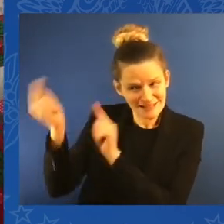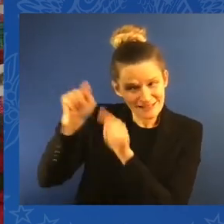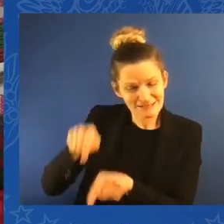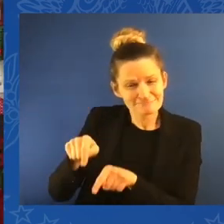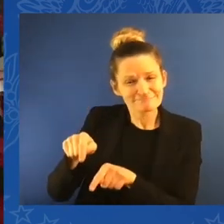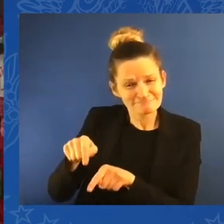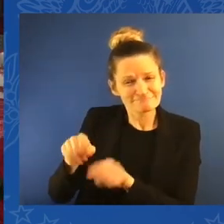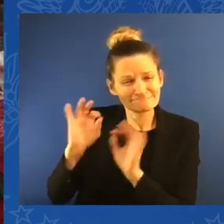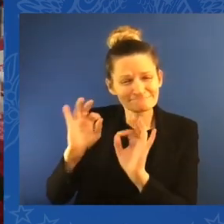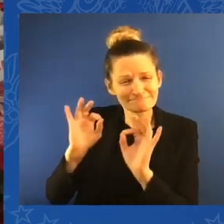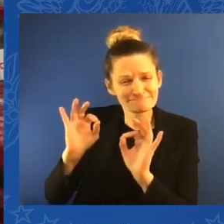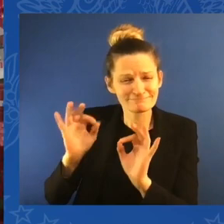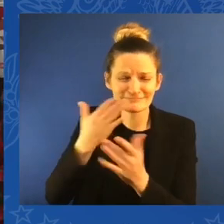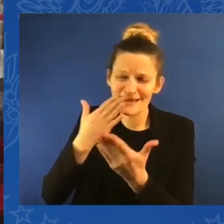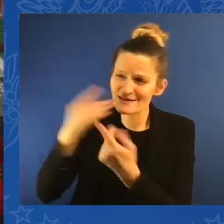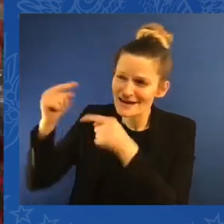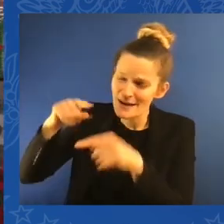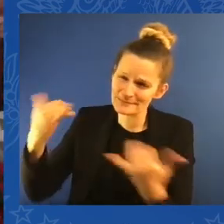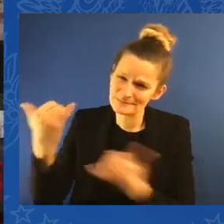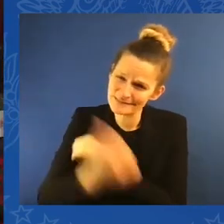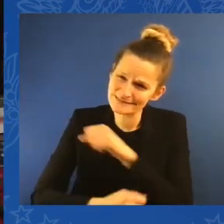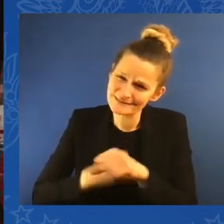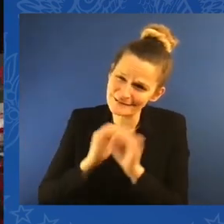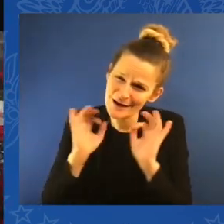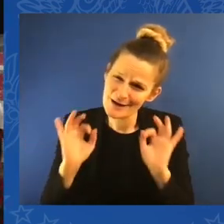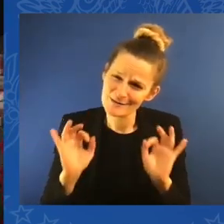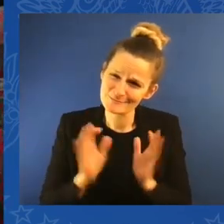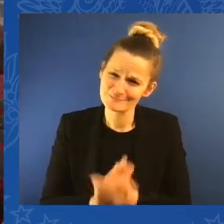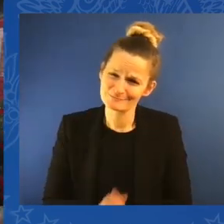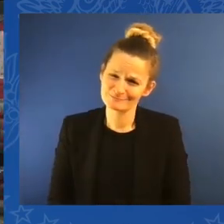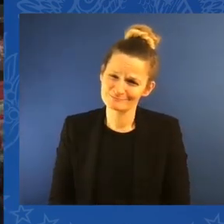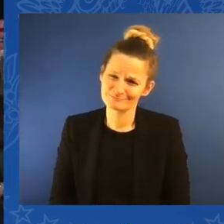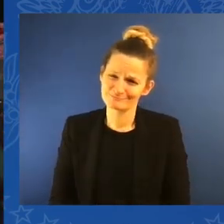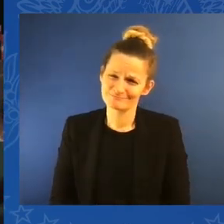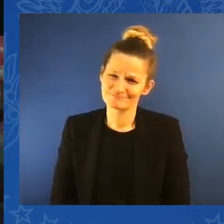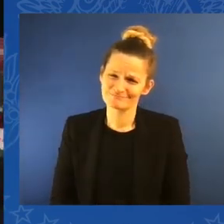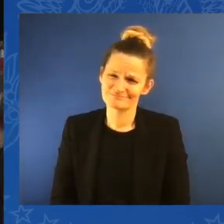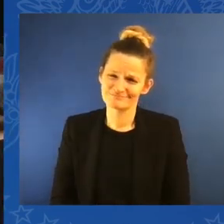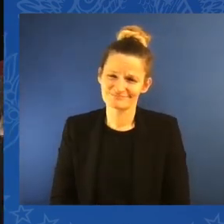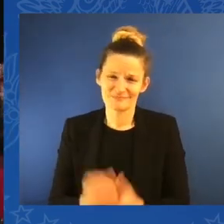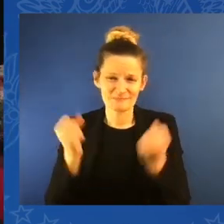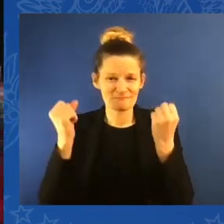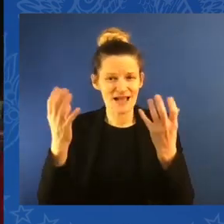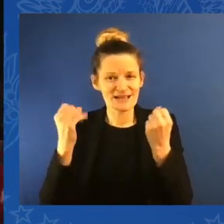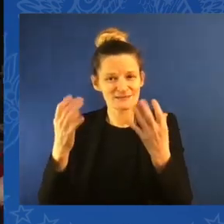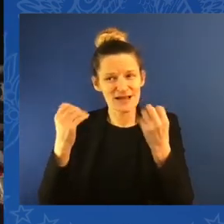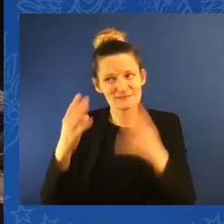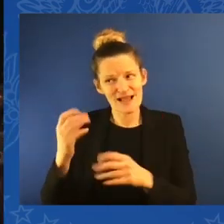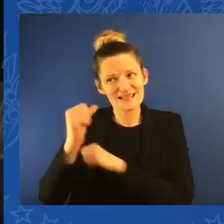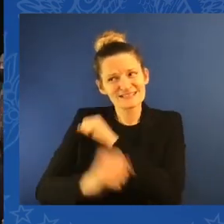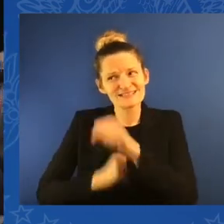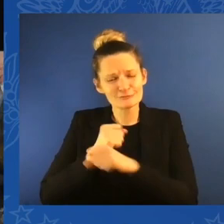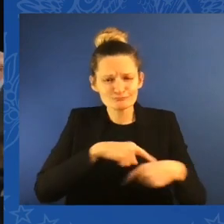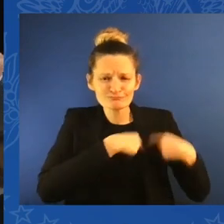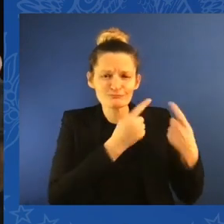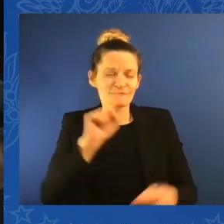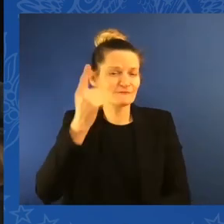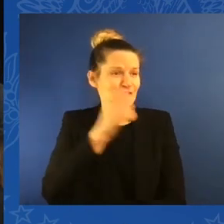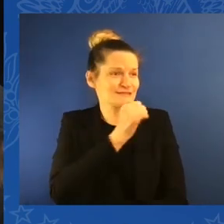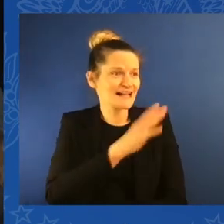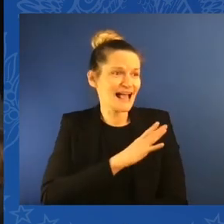the First Lady has visited our hospital. Last year, you brought a surprise guest, your husband, Dr.